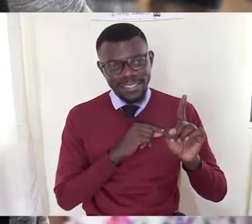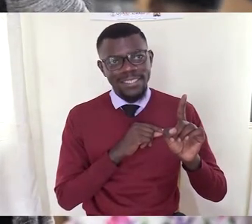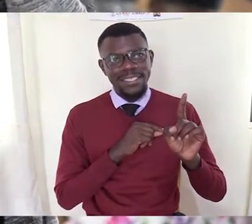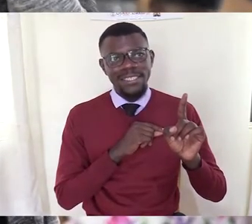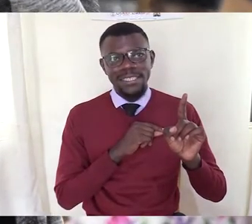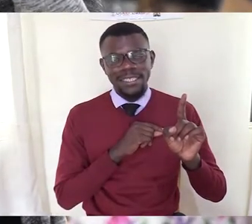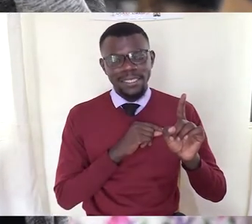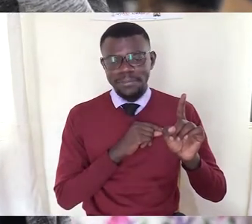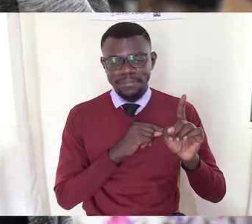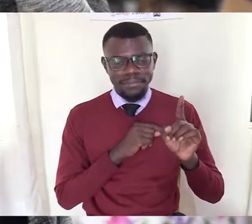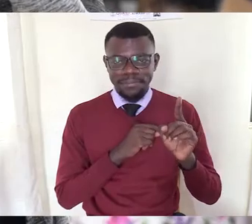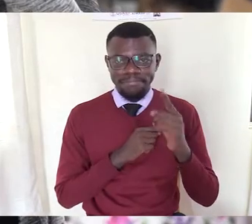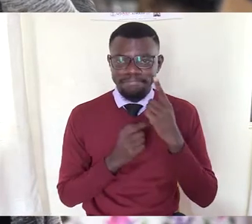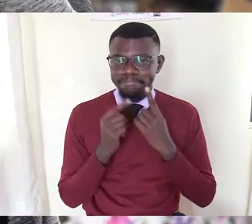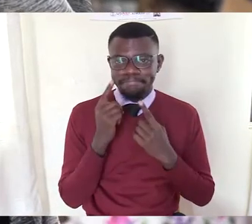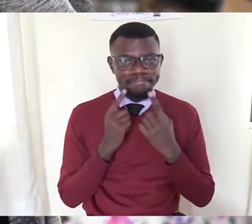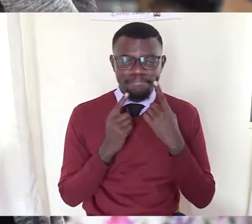on.